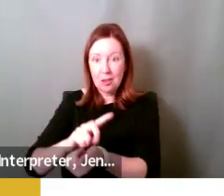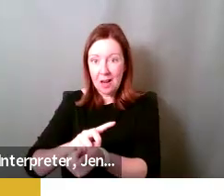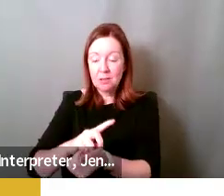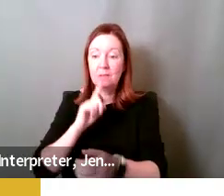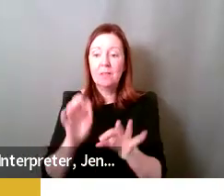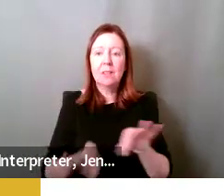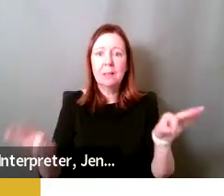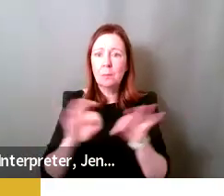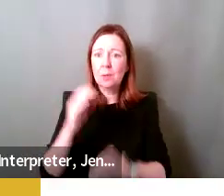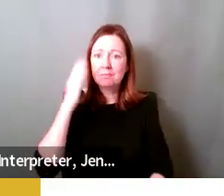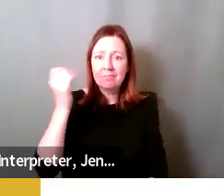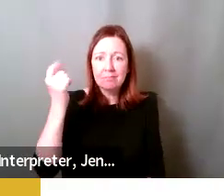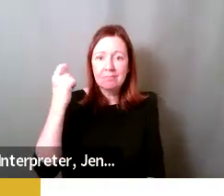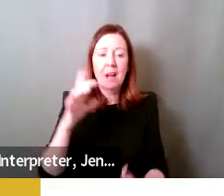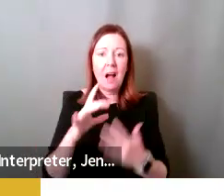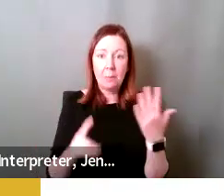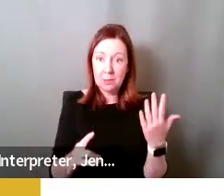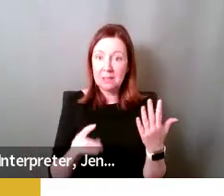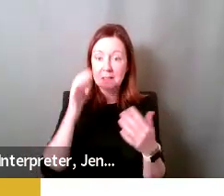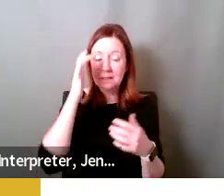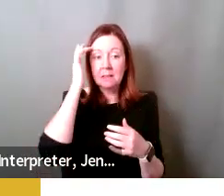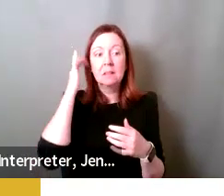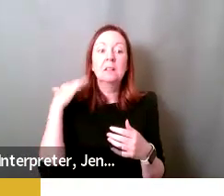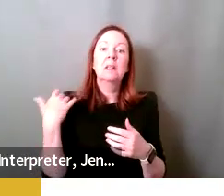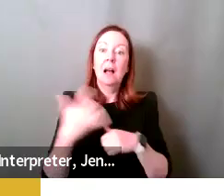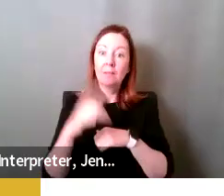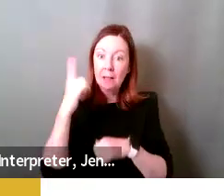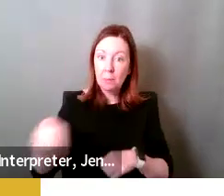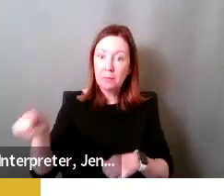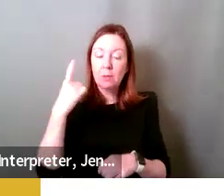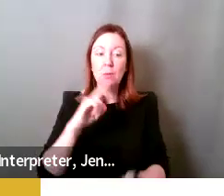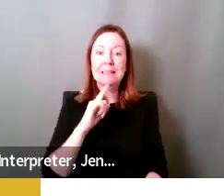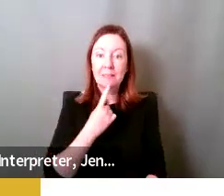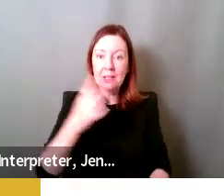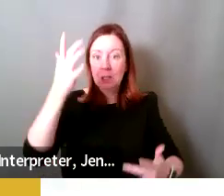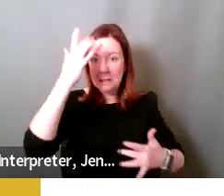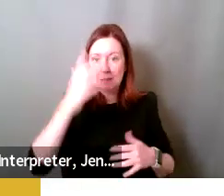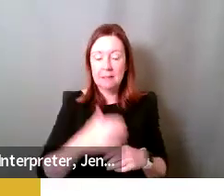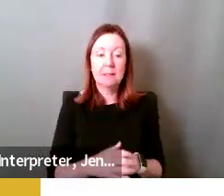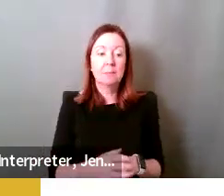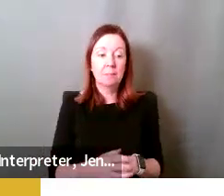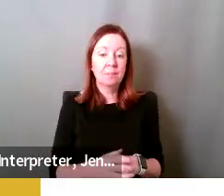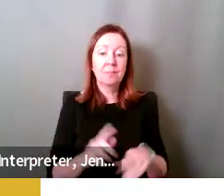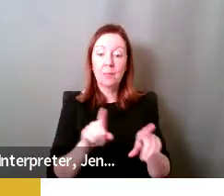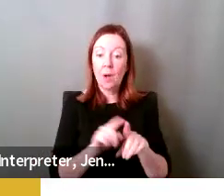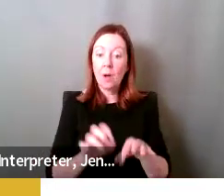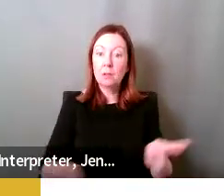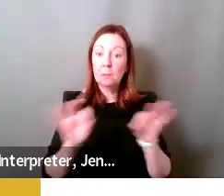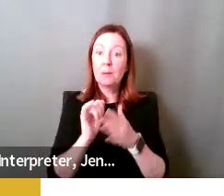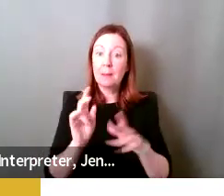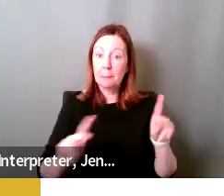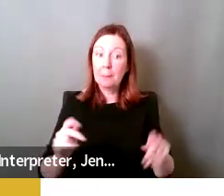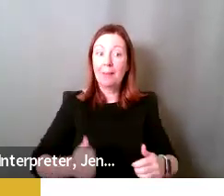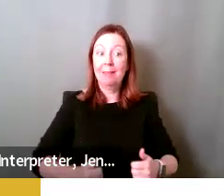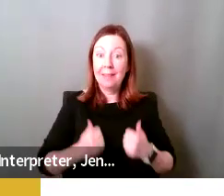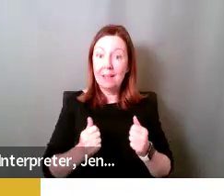very important to be aware of the options that are available to you for severe illness. It's also important that people